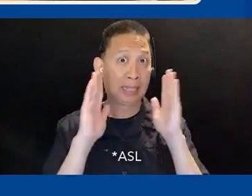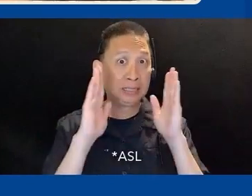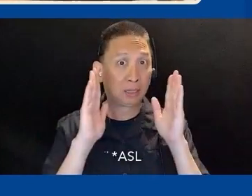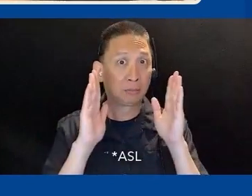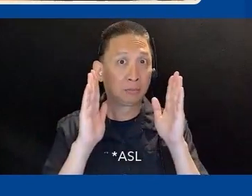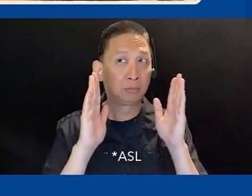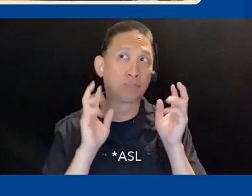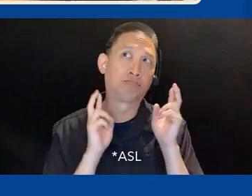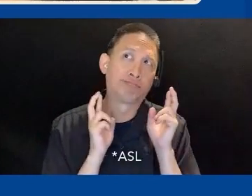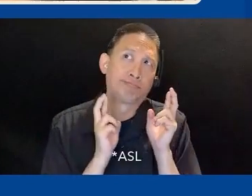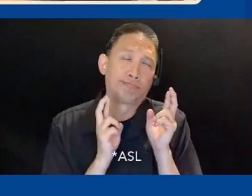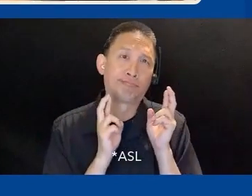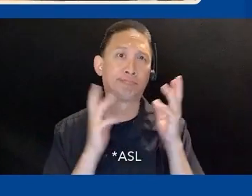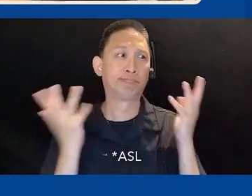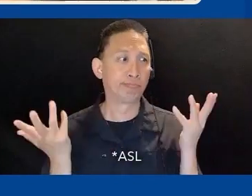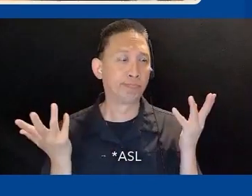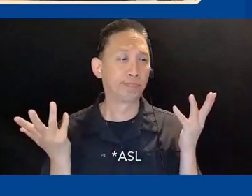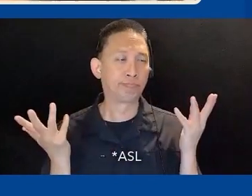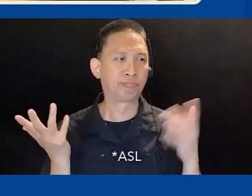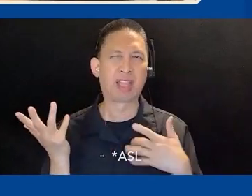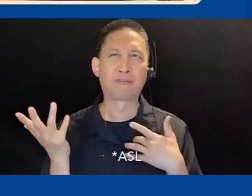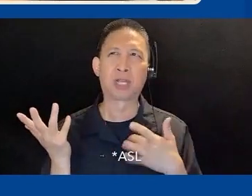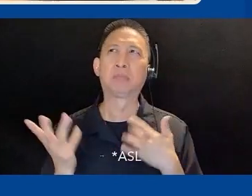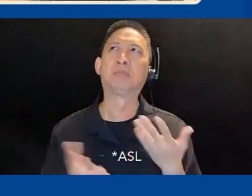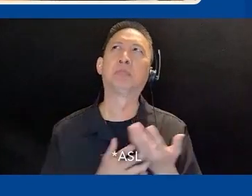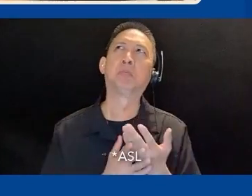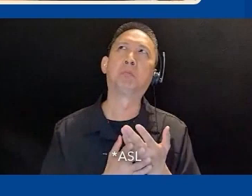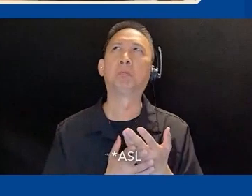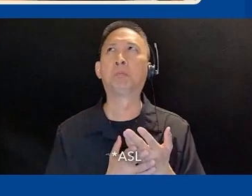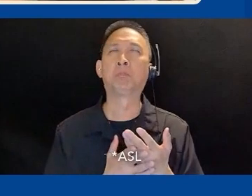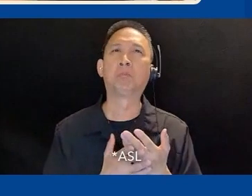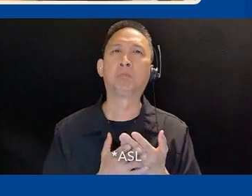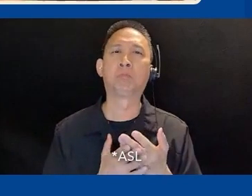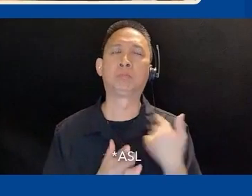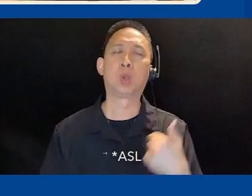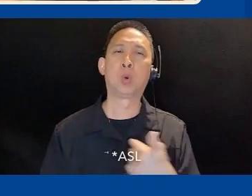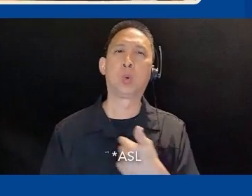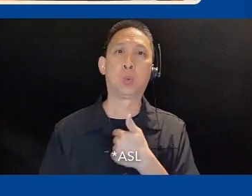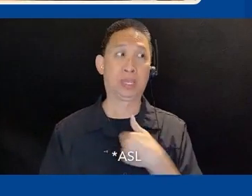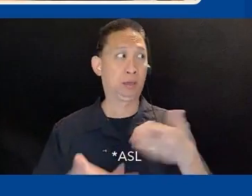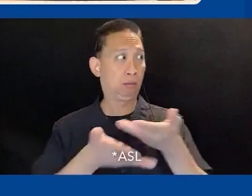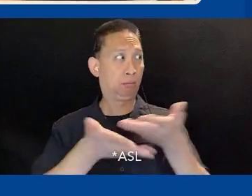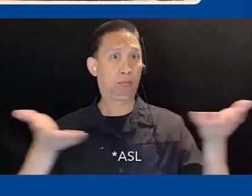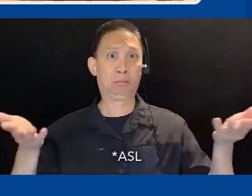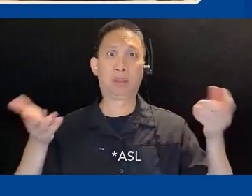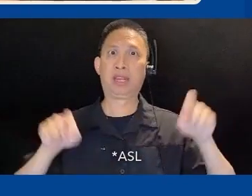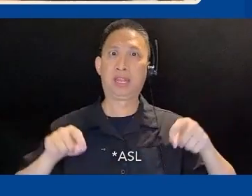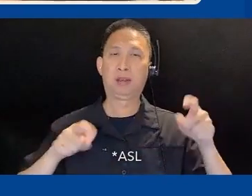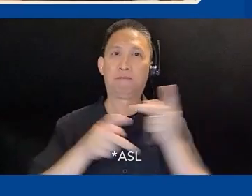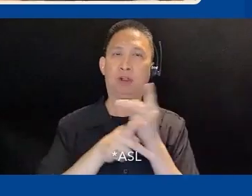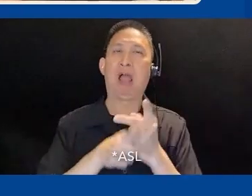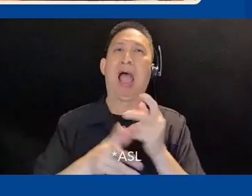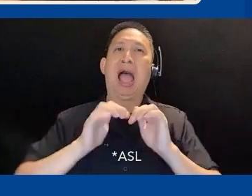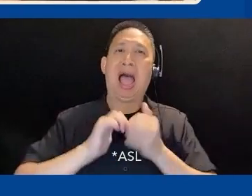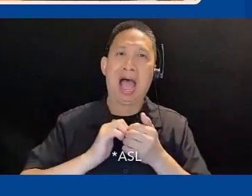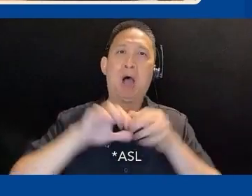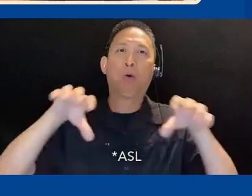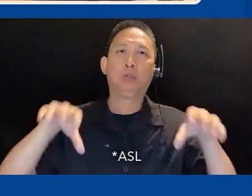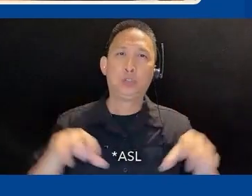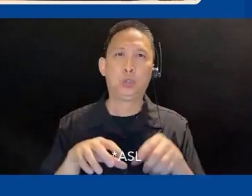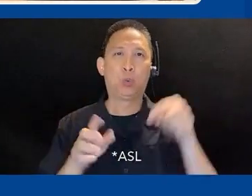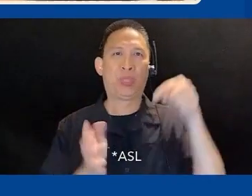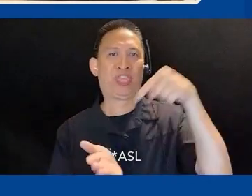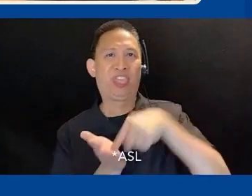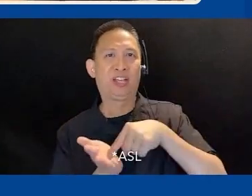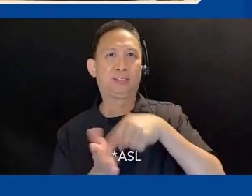And yeah, I think, you know, we need to figure out a way to do this right. And, you